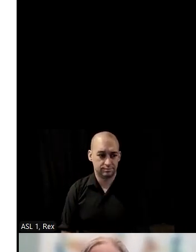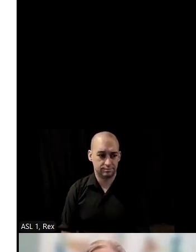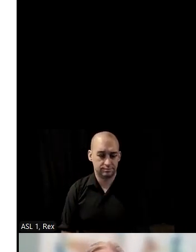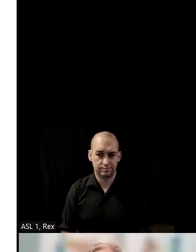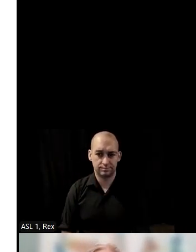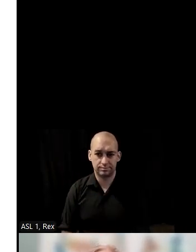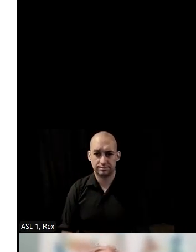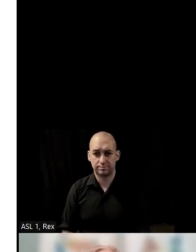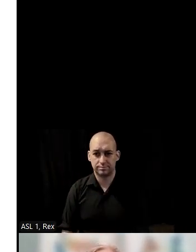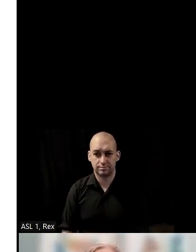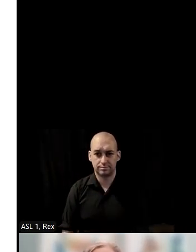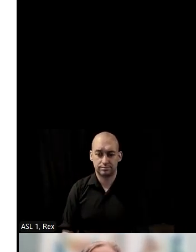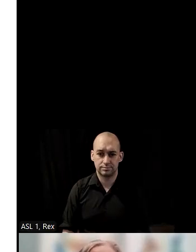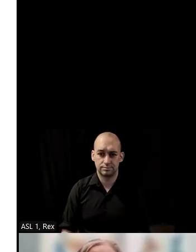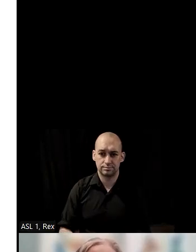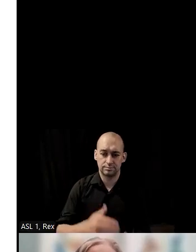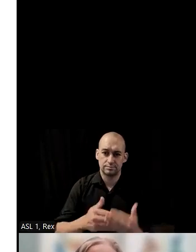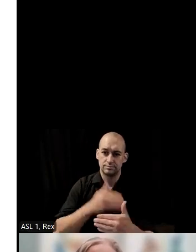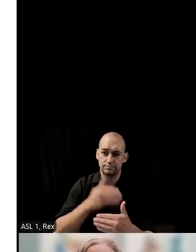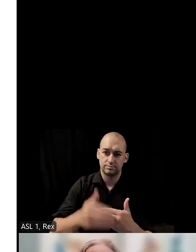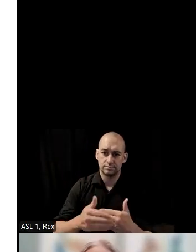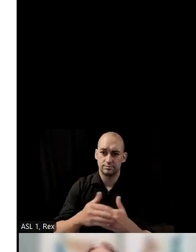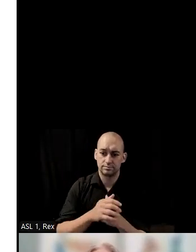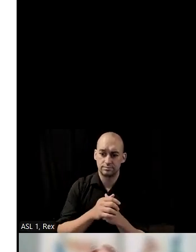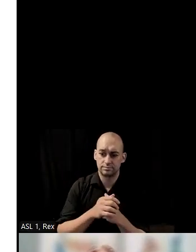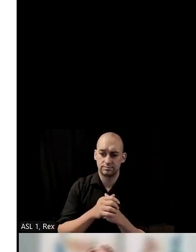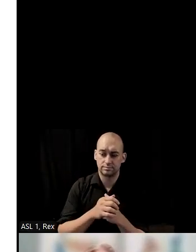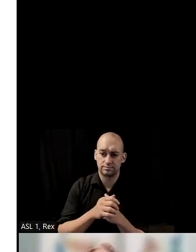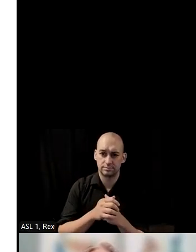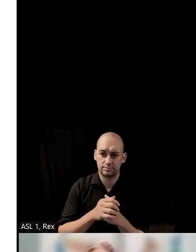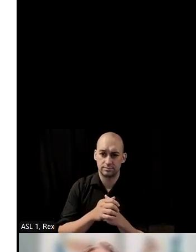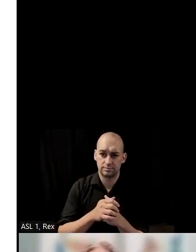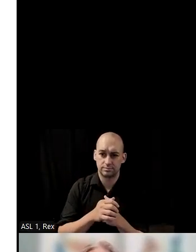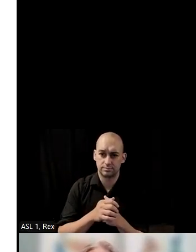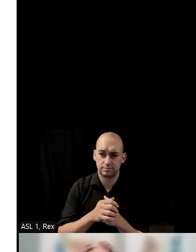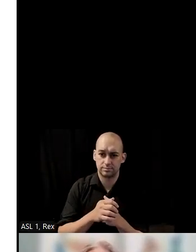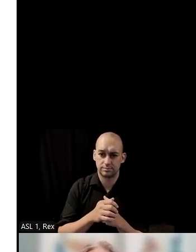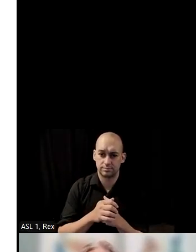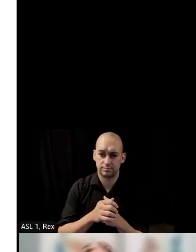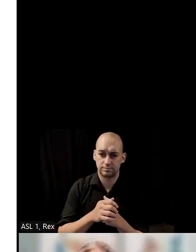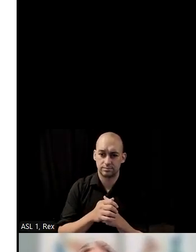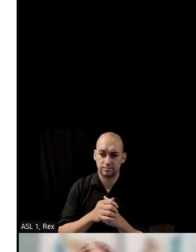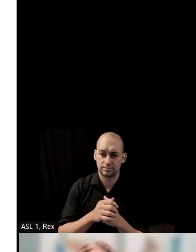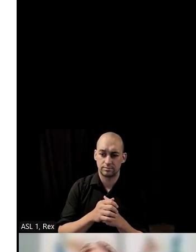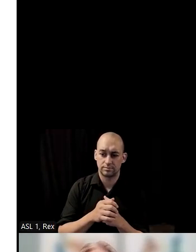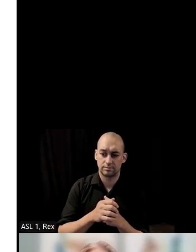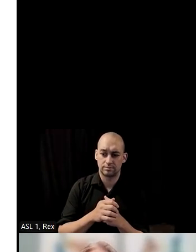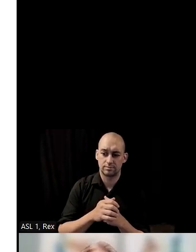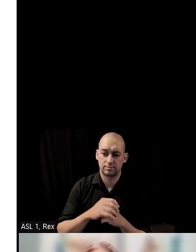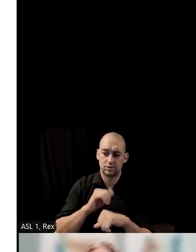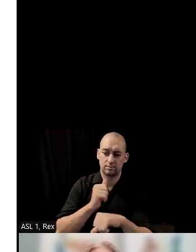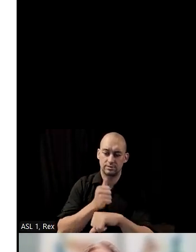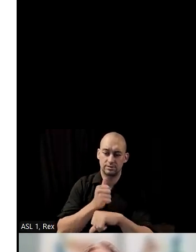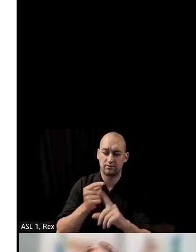The next one related to the community-based adult services program. We don't have our representative from